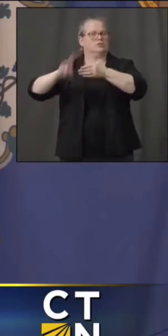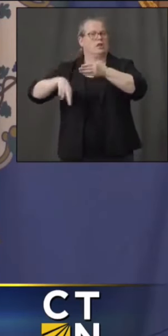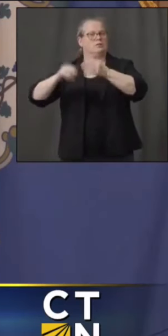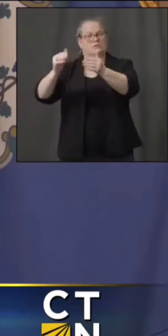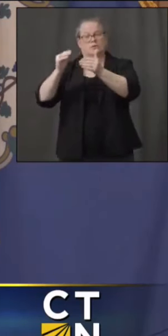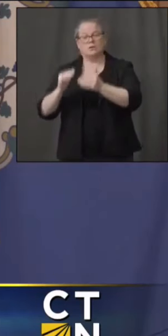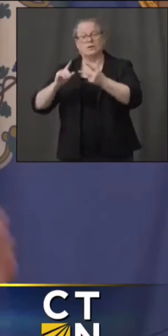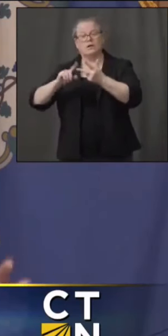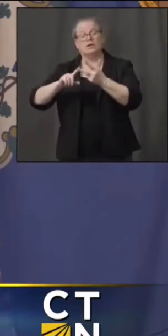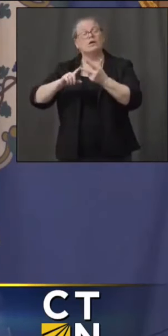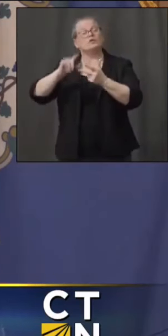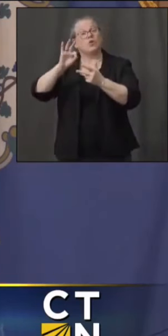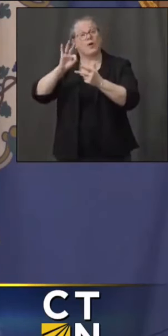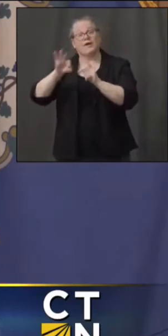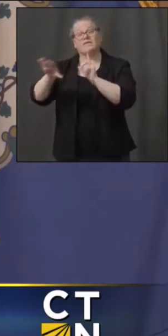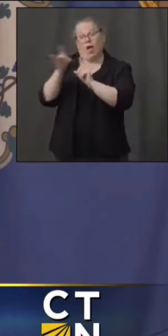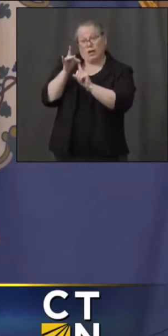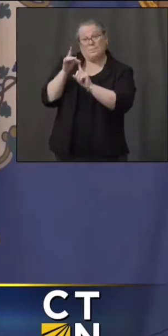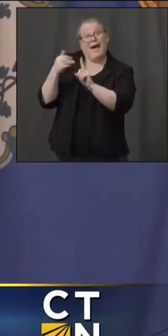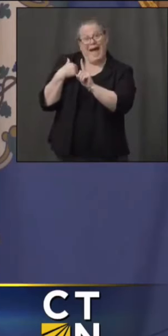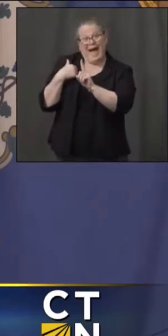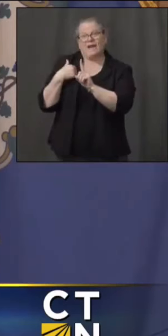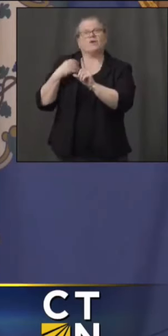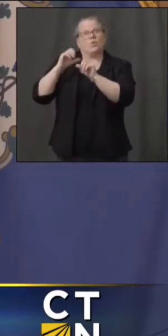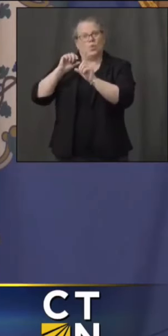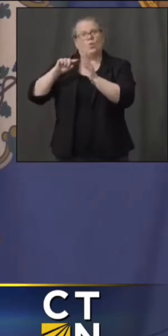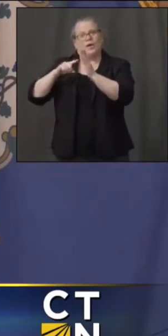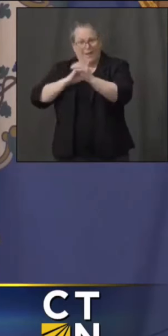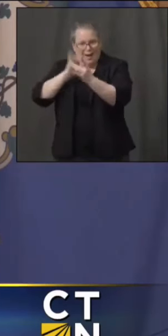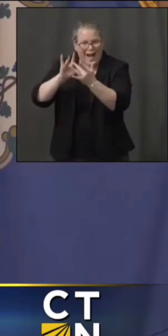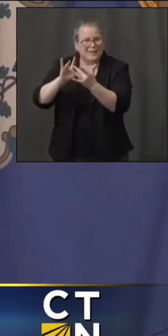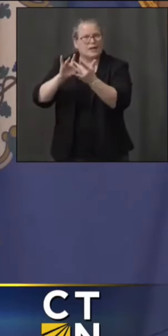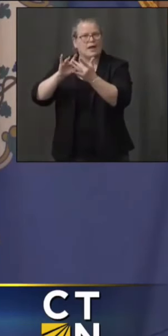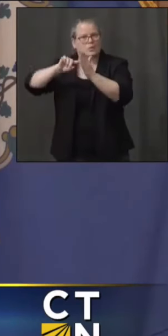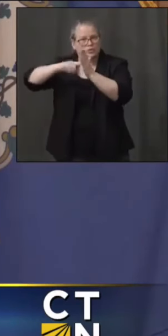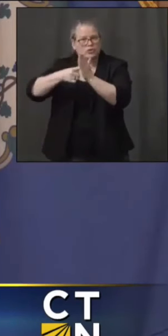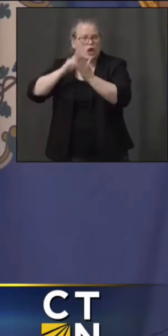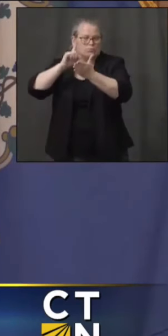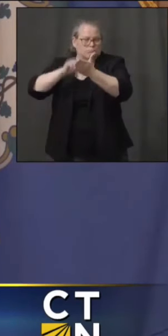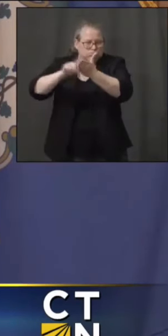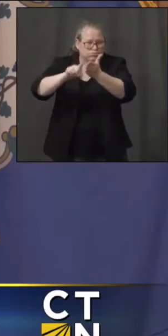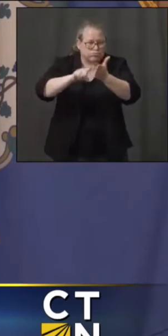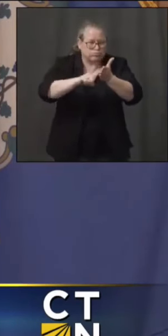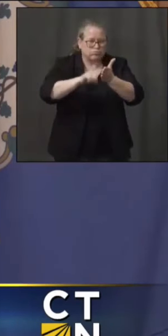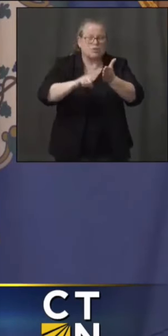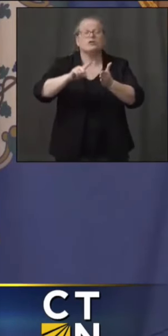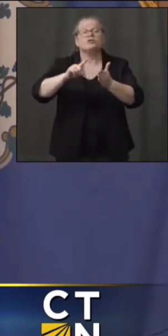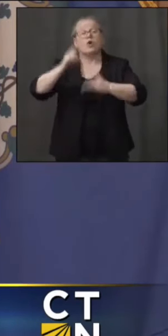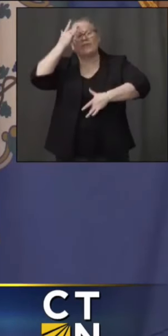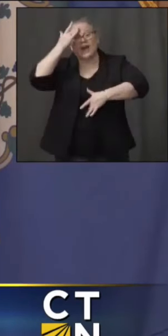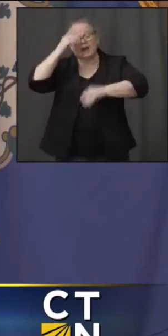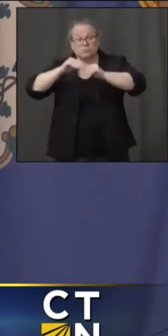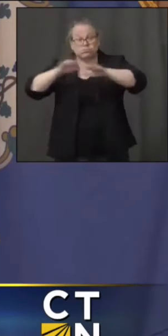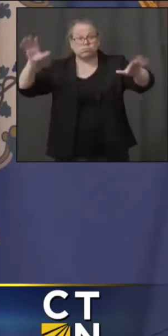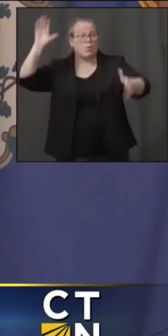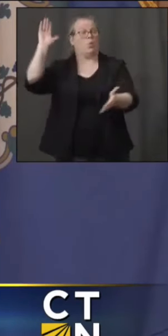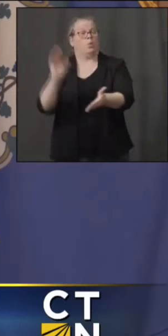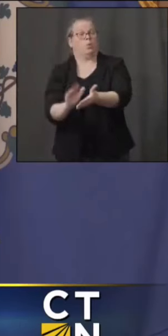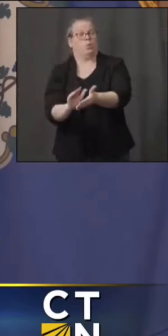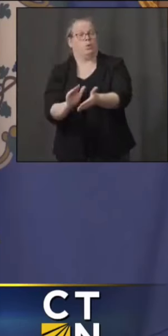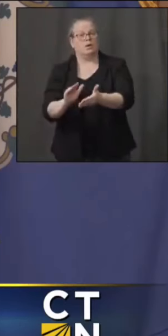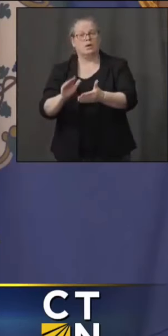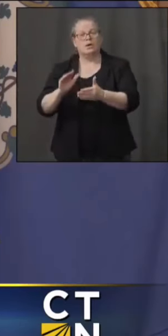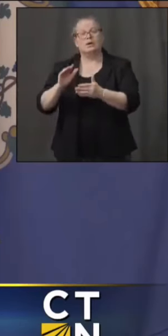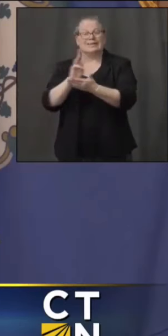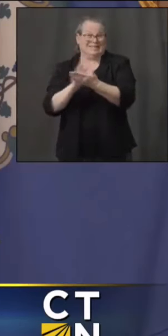get them tested sooner, we can stop the virus sooner. That would have been incredibly valuable 6 weeks ago in the nursing homes to have that